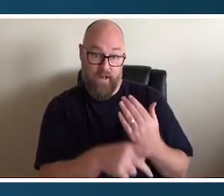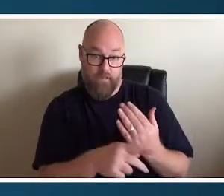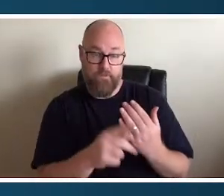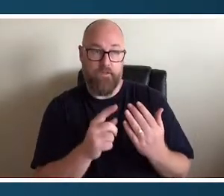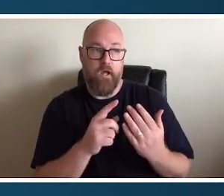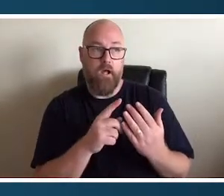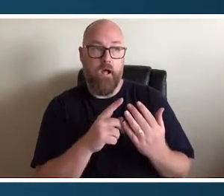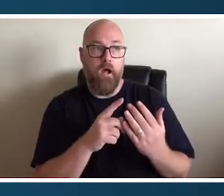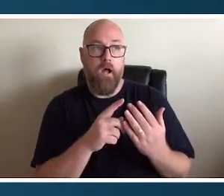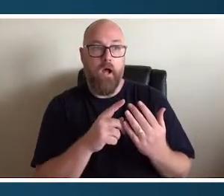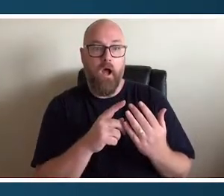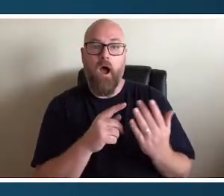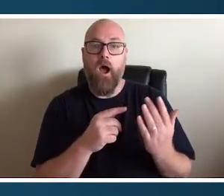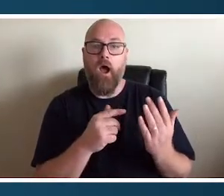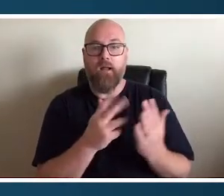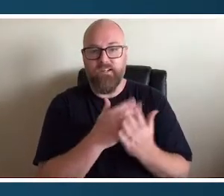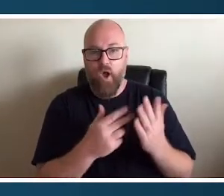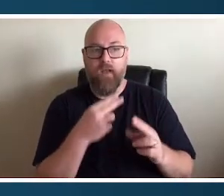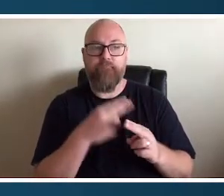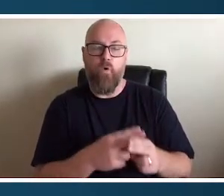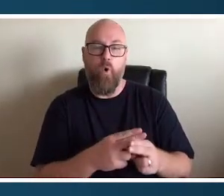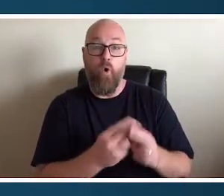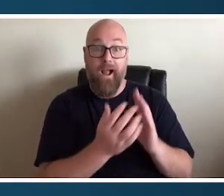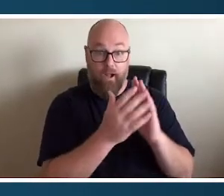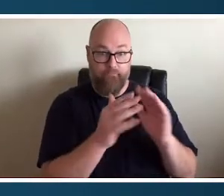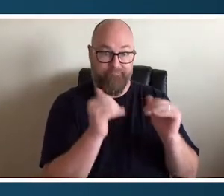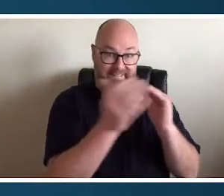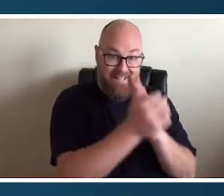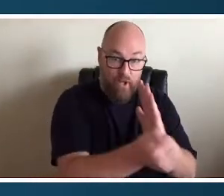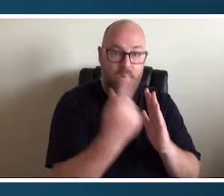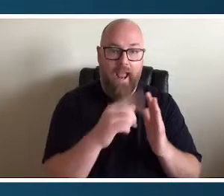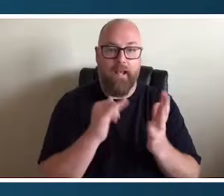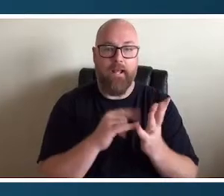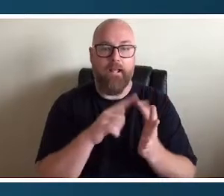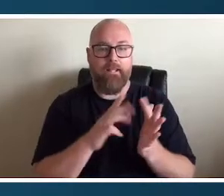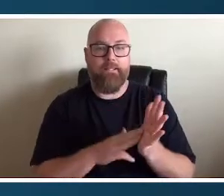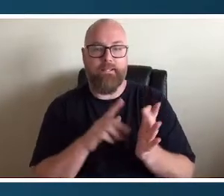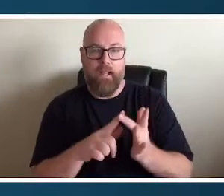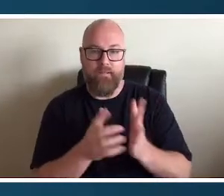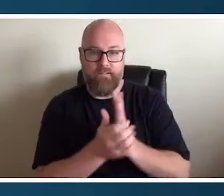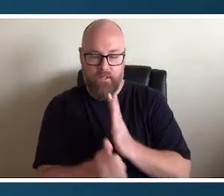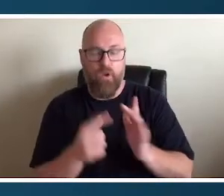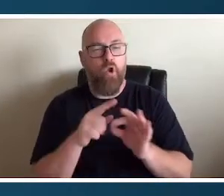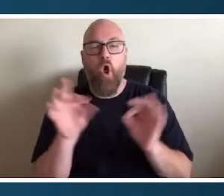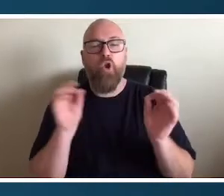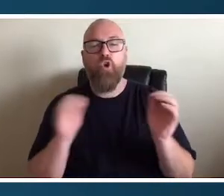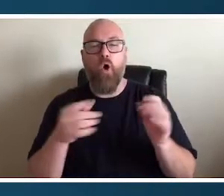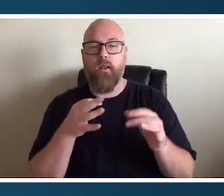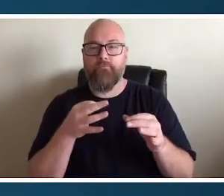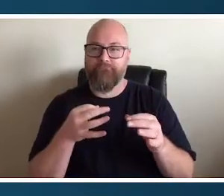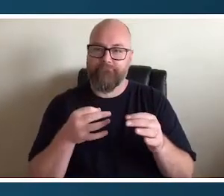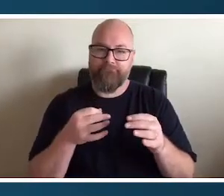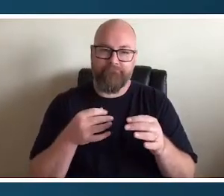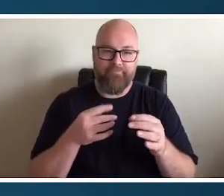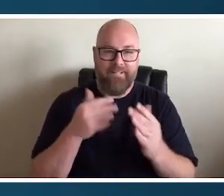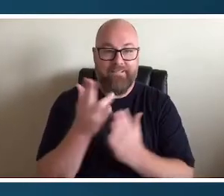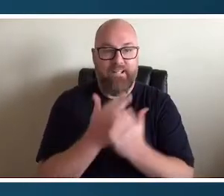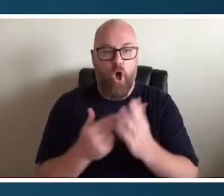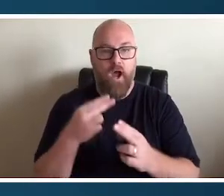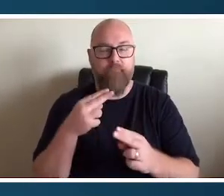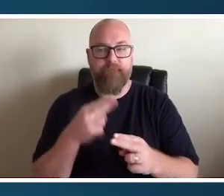and semi-skilled workers, so they are not designed to take high-skilled workers. However,